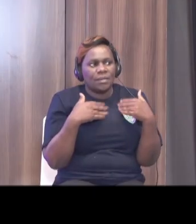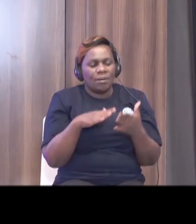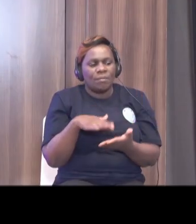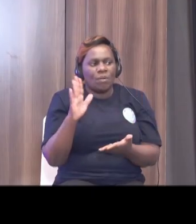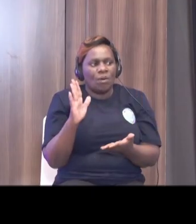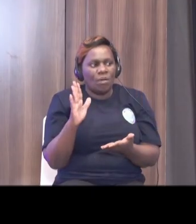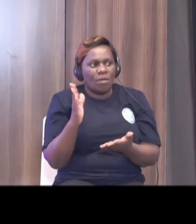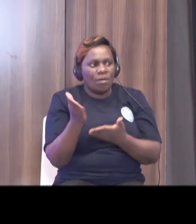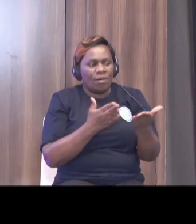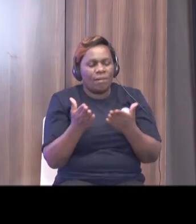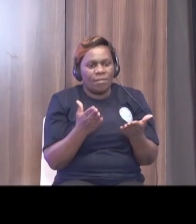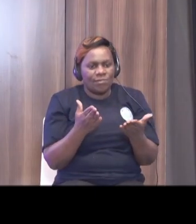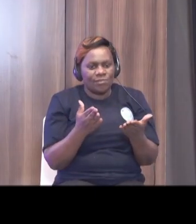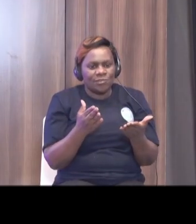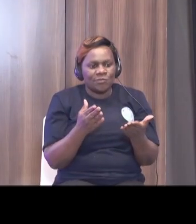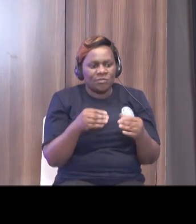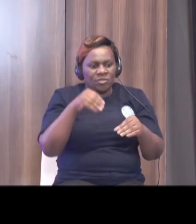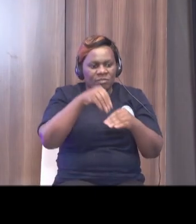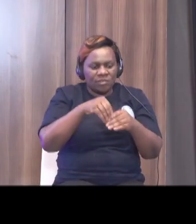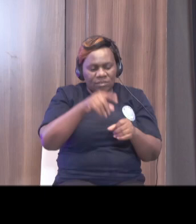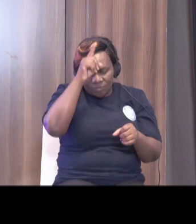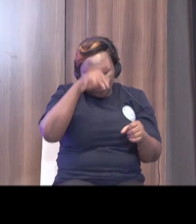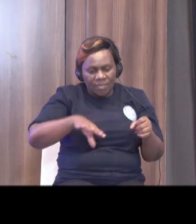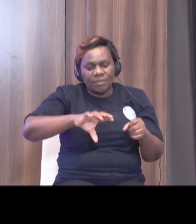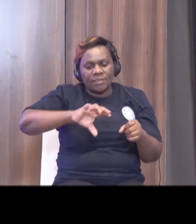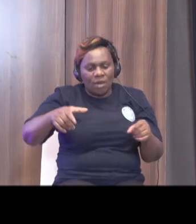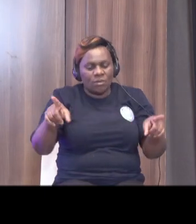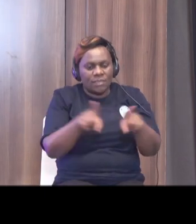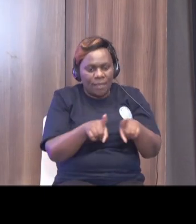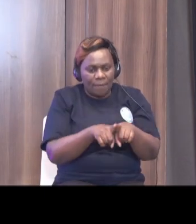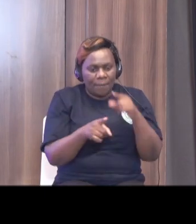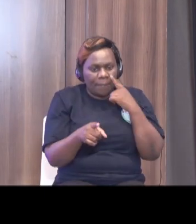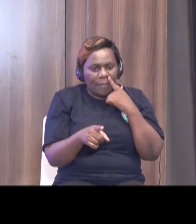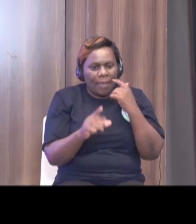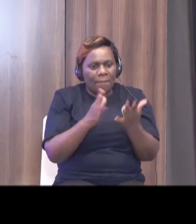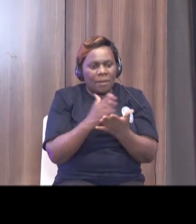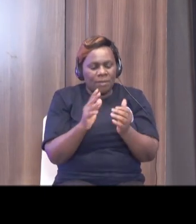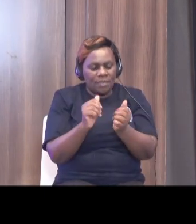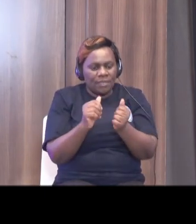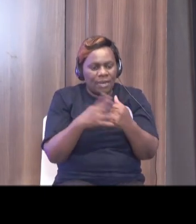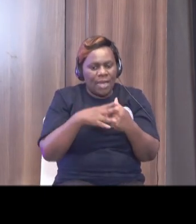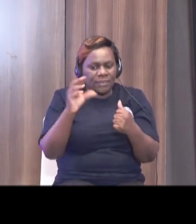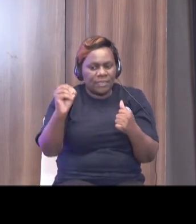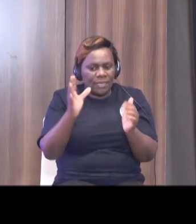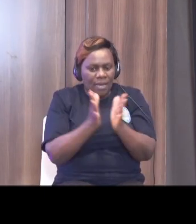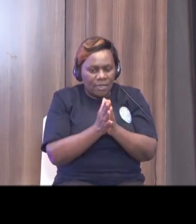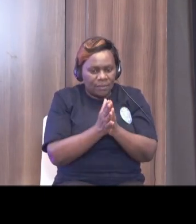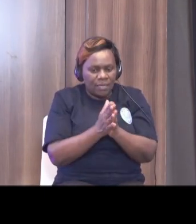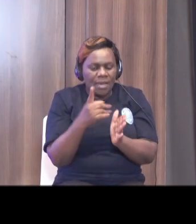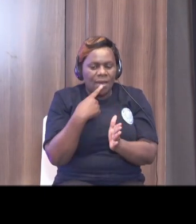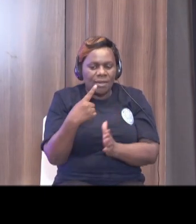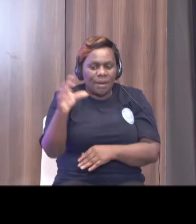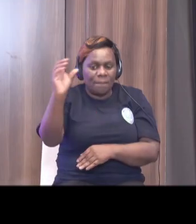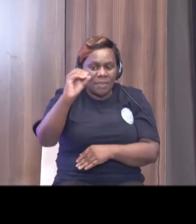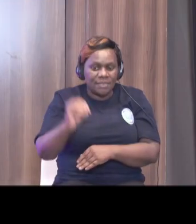southwest in Ushuaia, in Tierra del Fuego and the capital city is Ushuaia, between 90 and